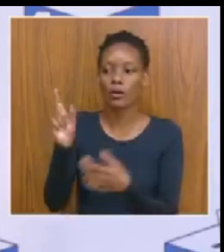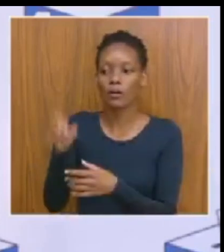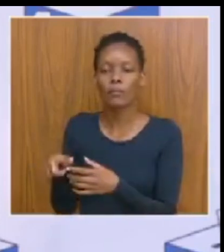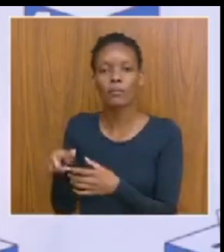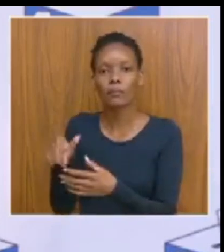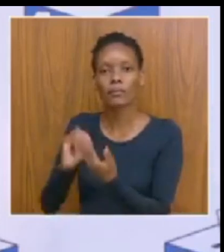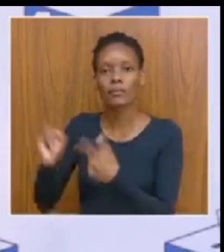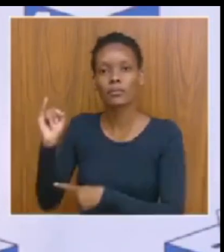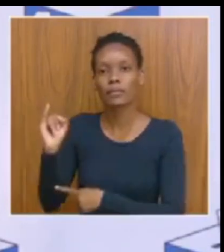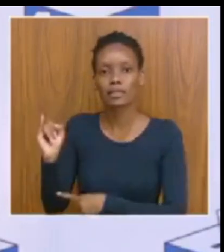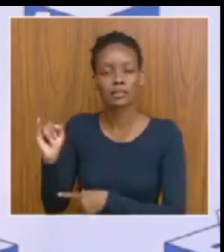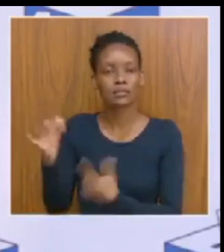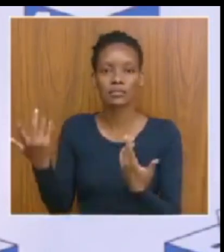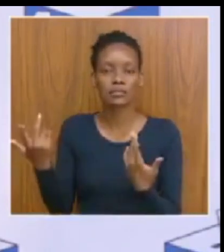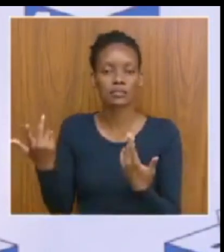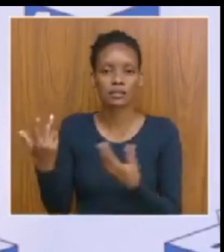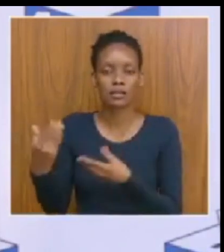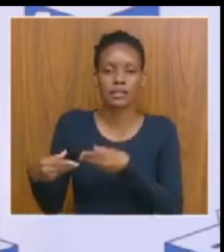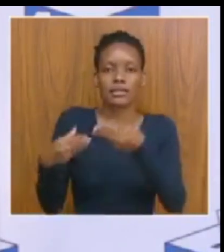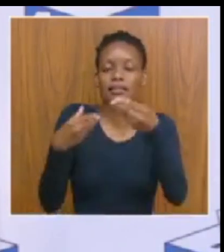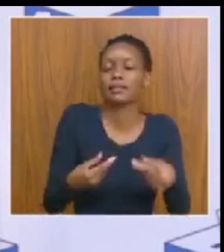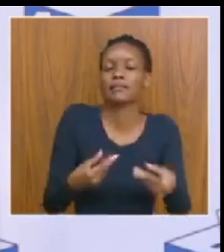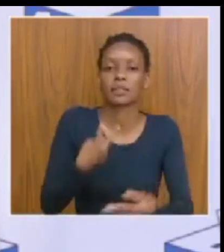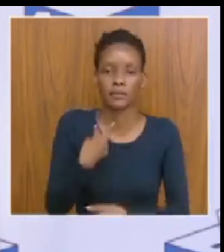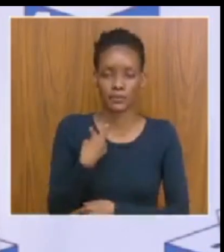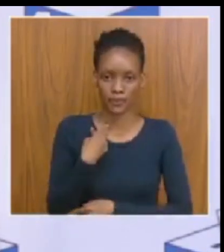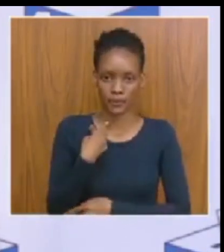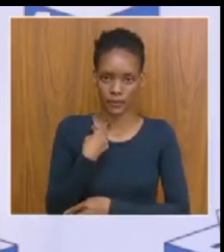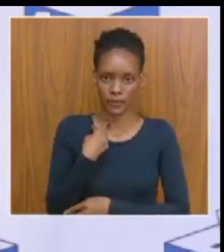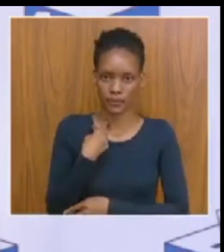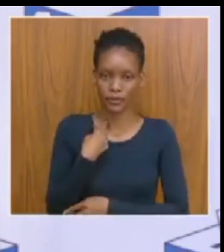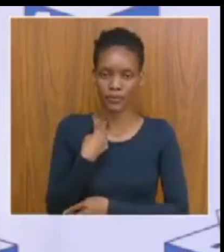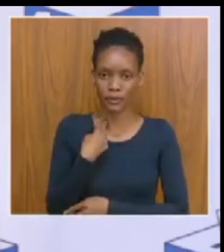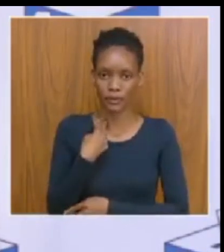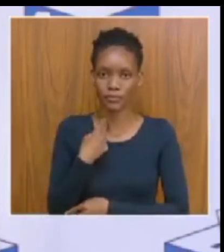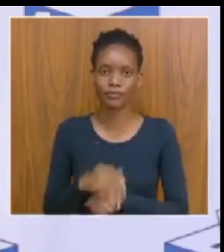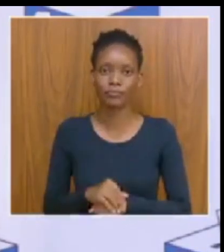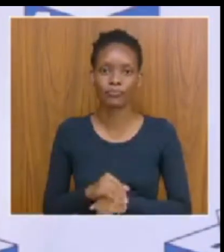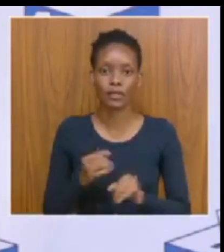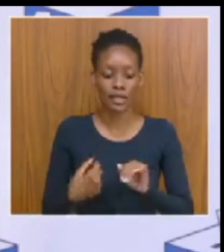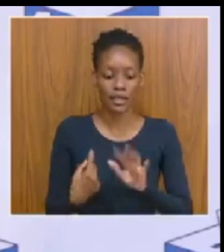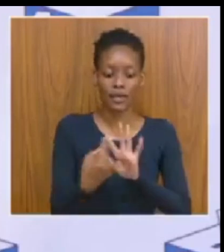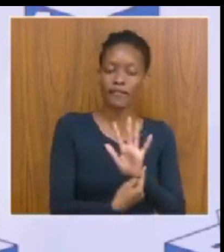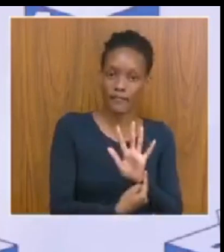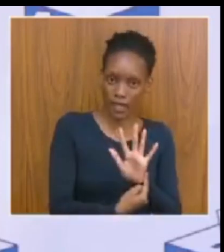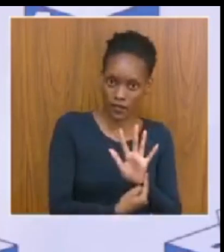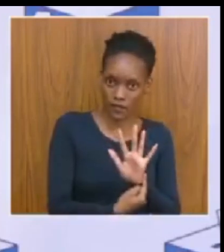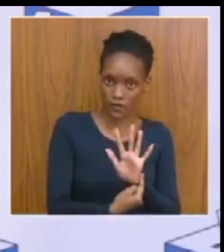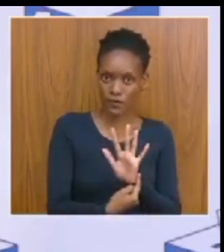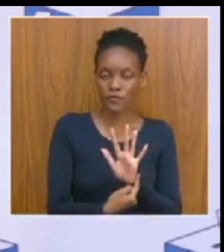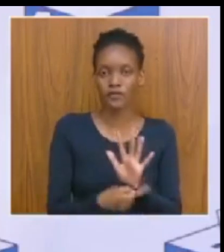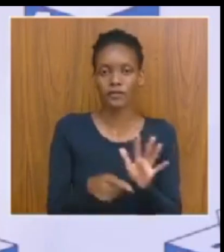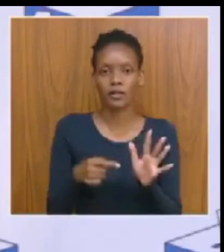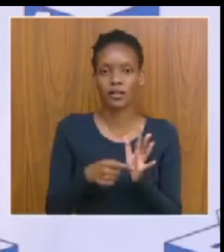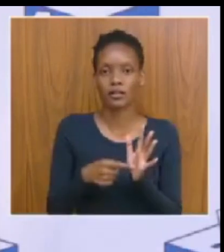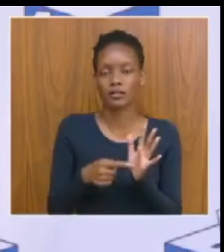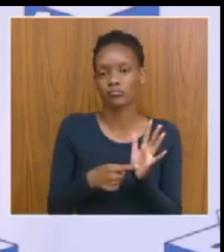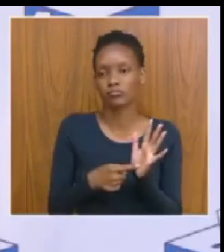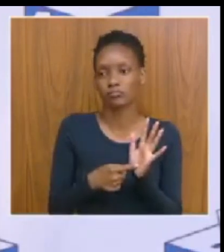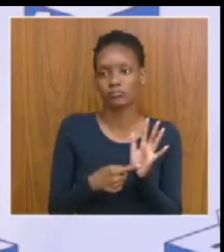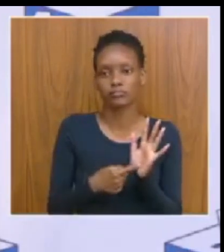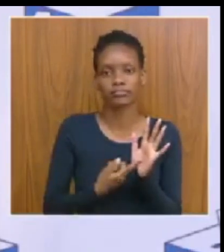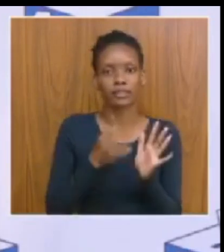requirements to submit. There is clarity as it relates to the 5 matters that have been dismissed by